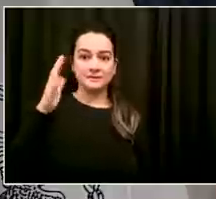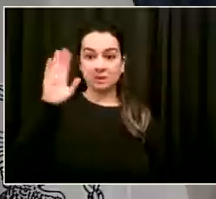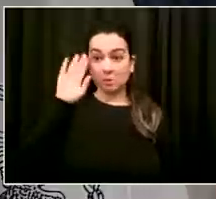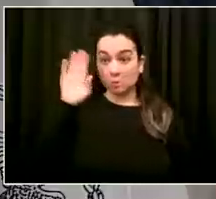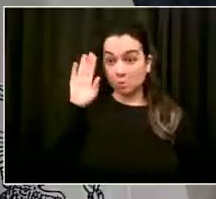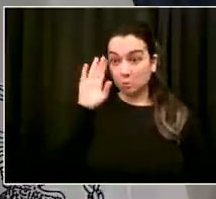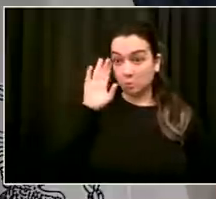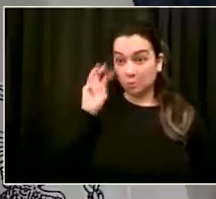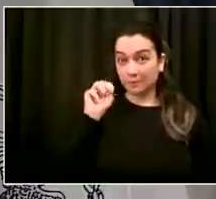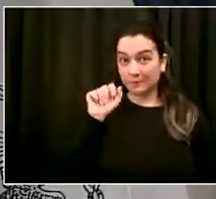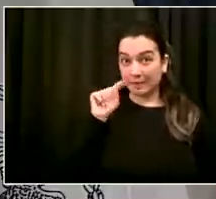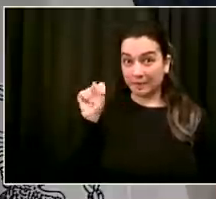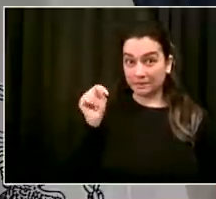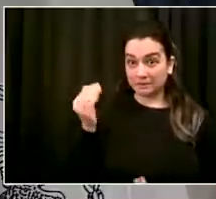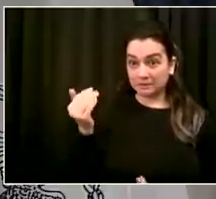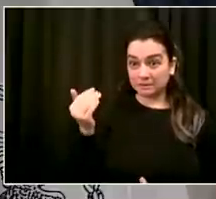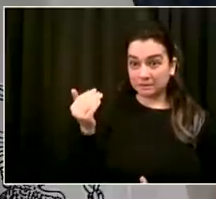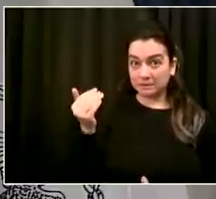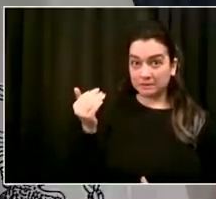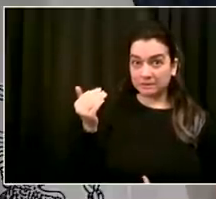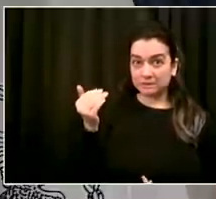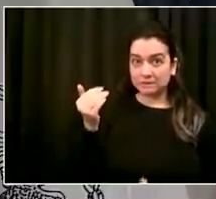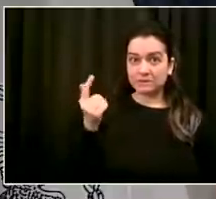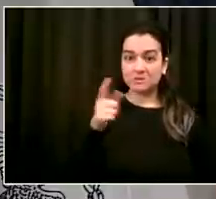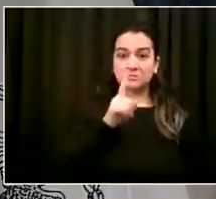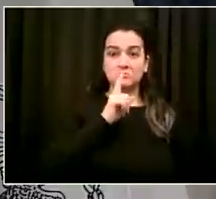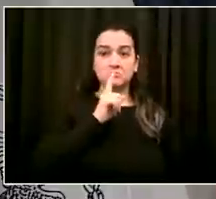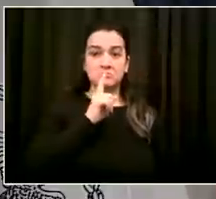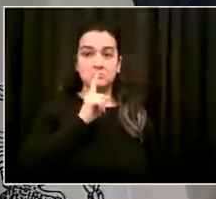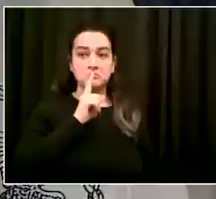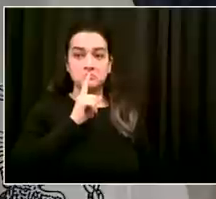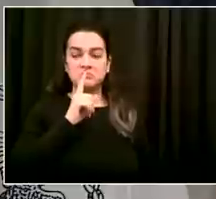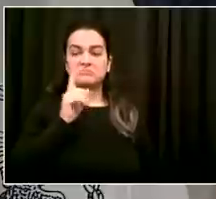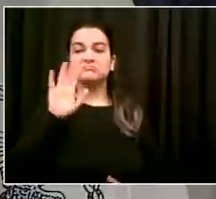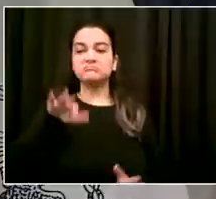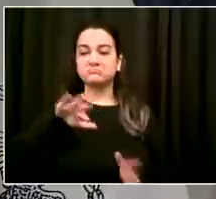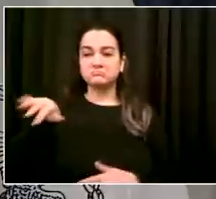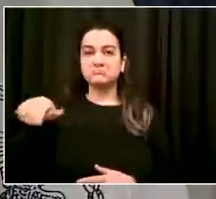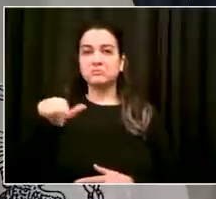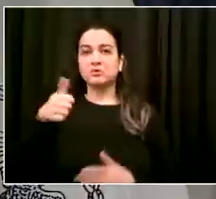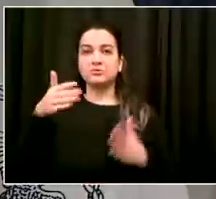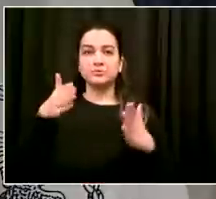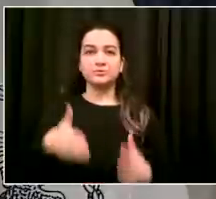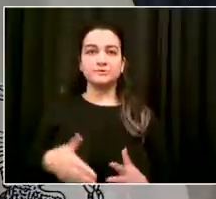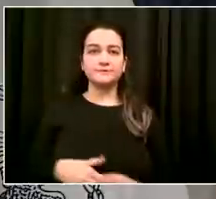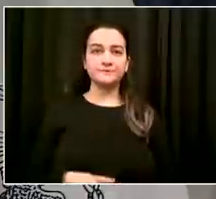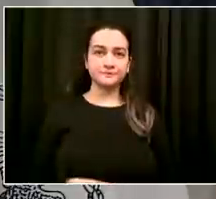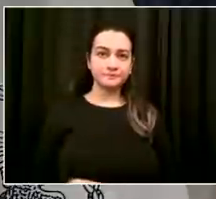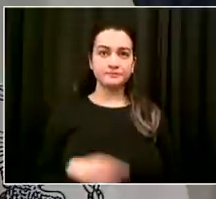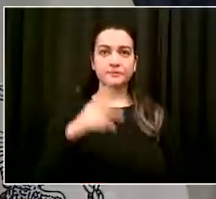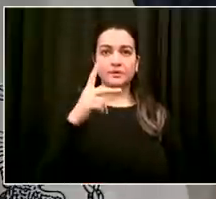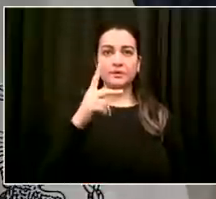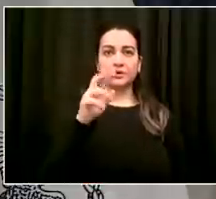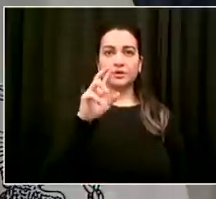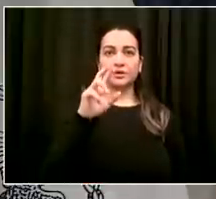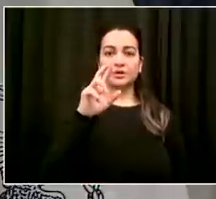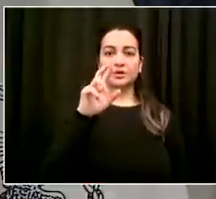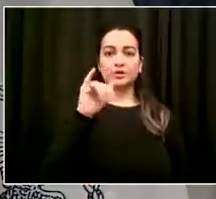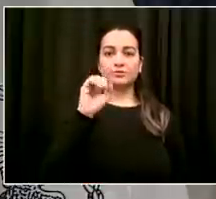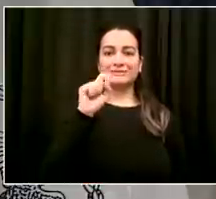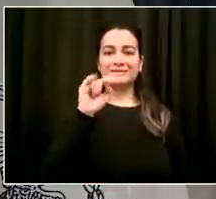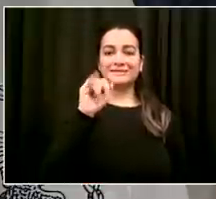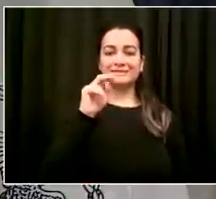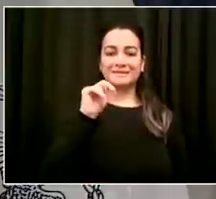the Staten Island Advance. Good morning, Mr. Mayor. How are you? Good, Kristen. How are you? I'm good,